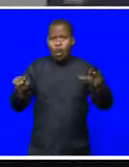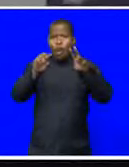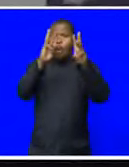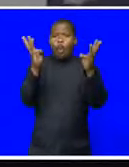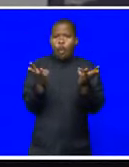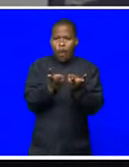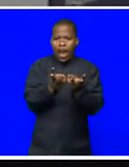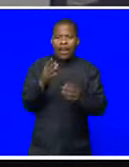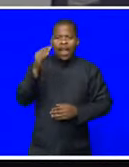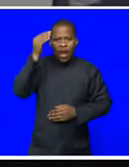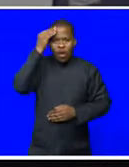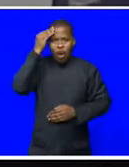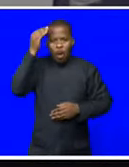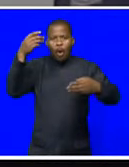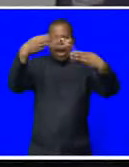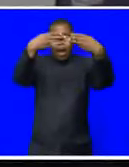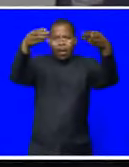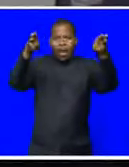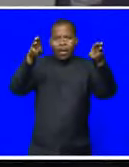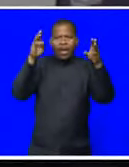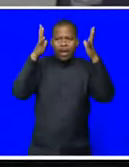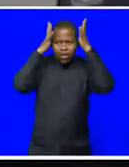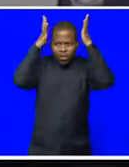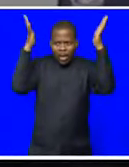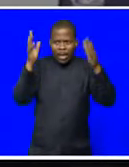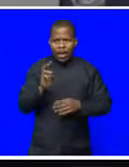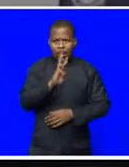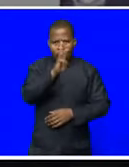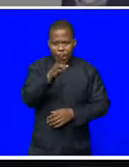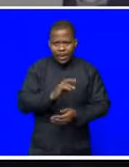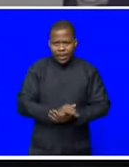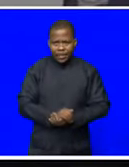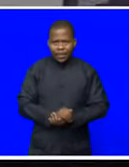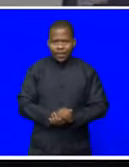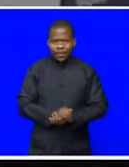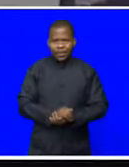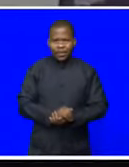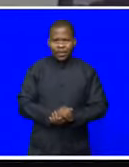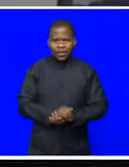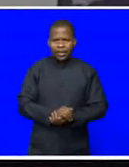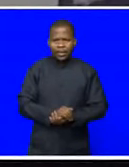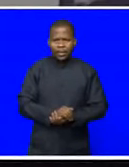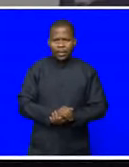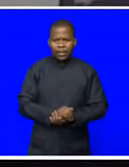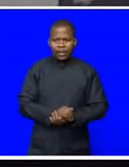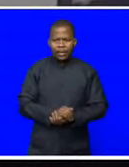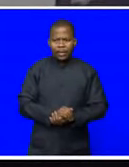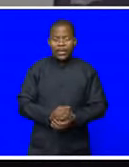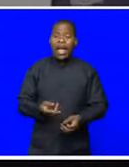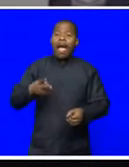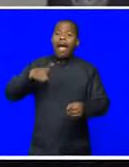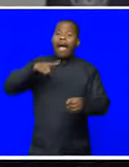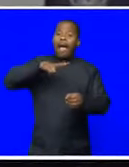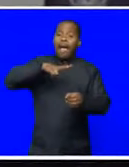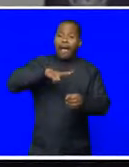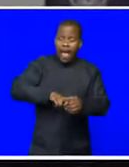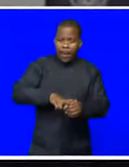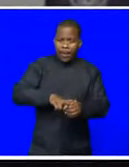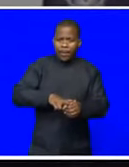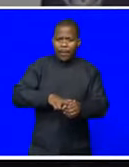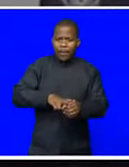the chambers but globally. This is the spirit of good governance and